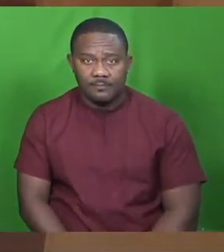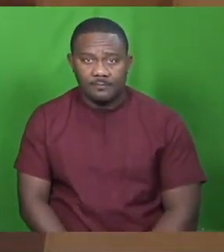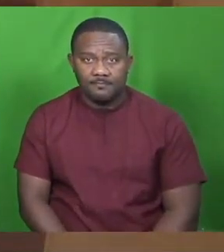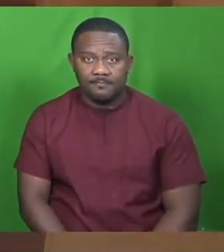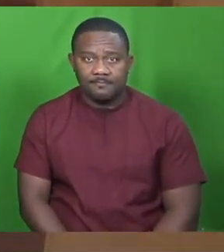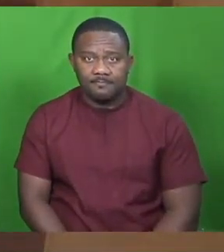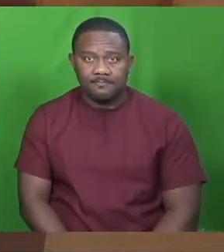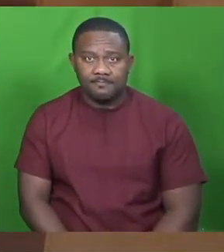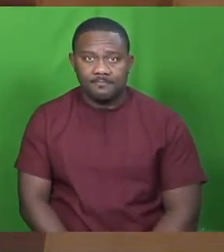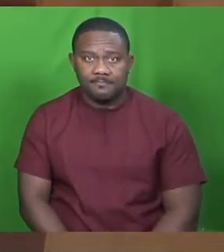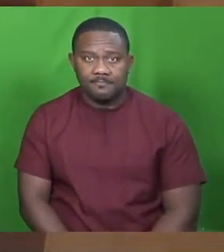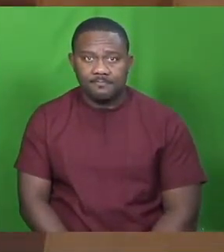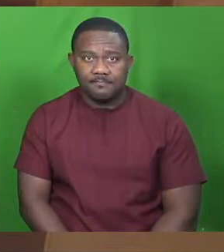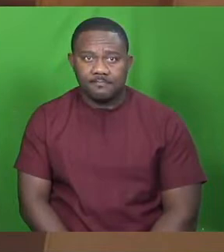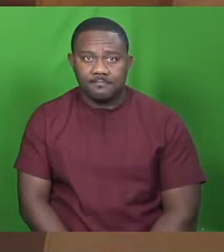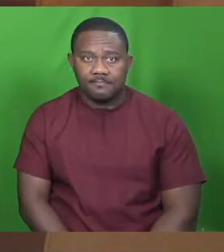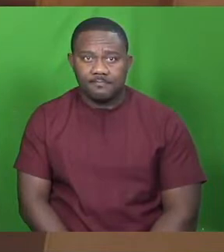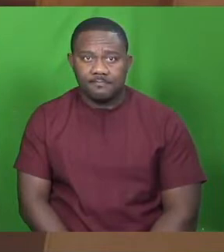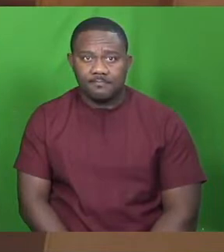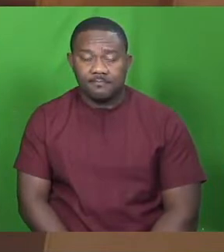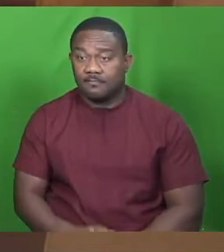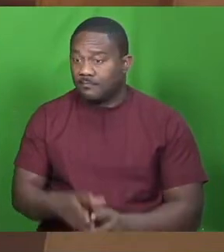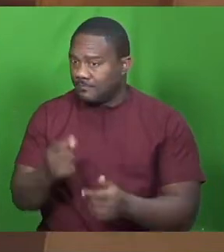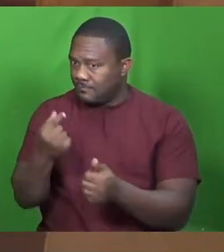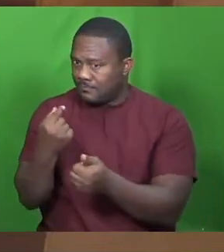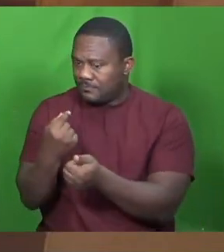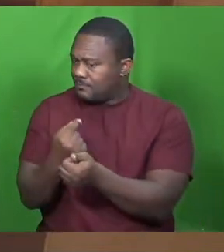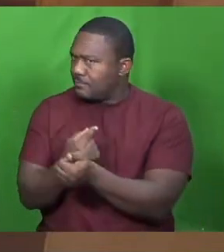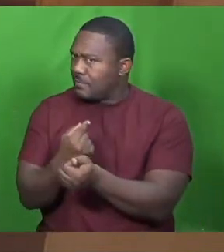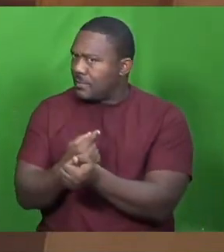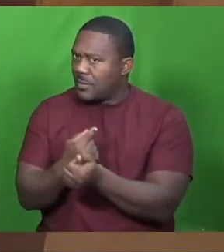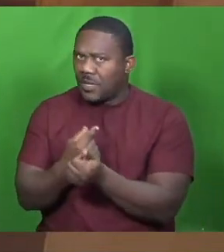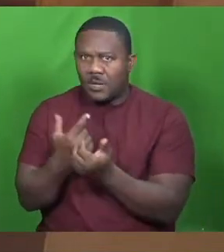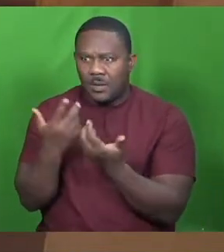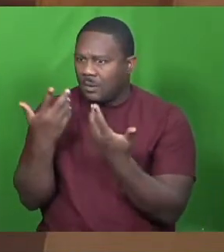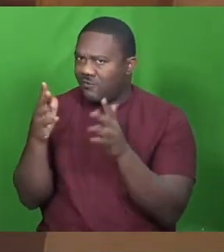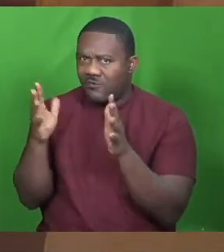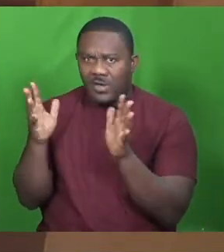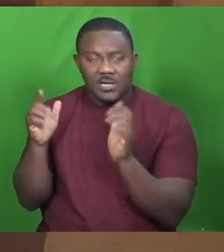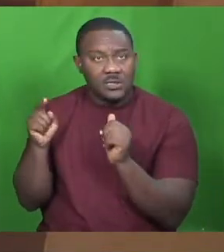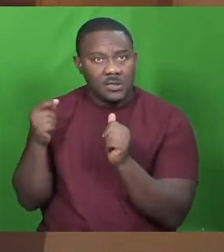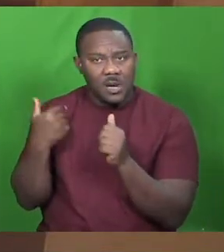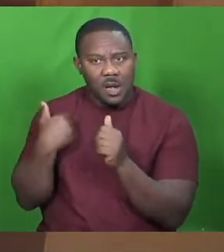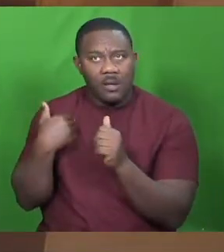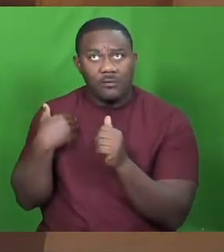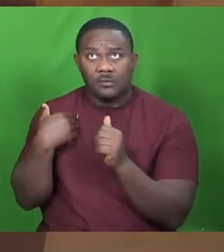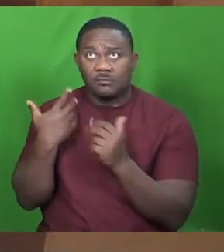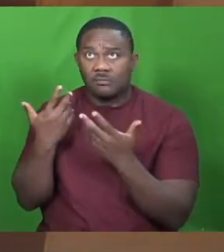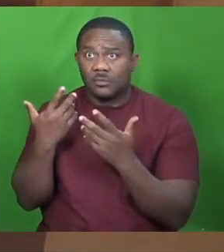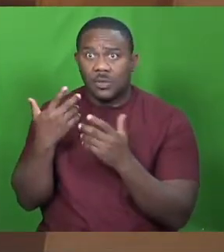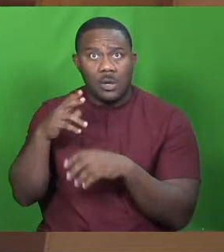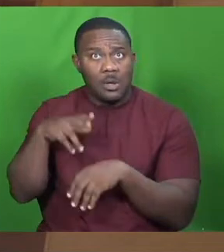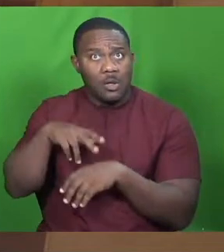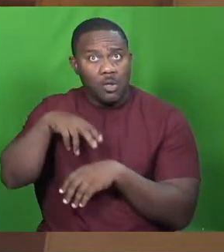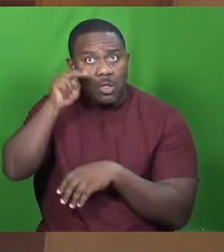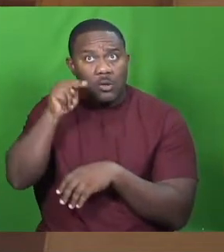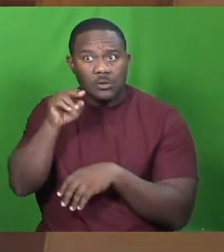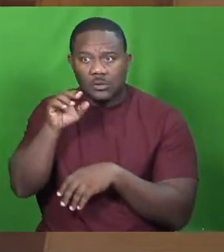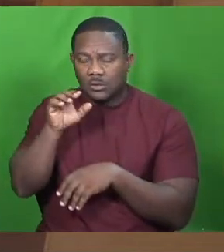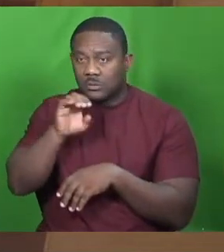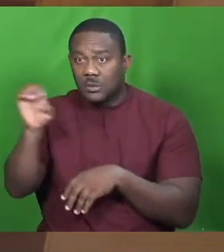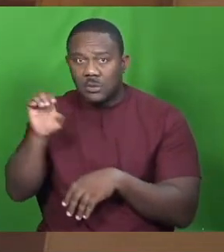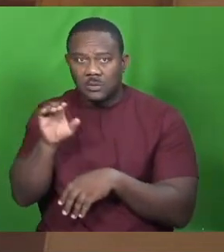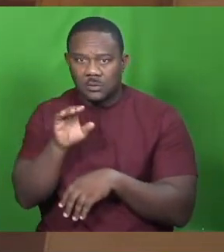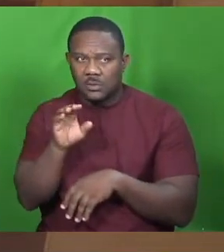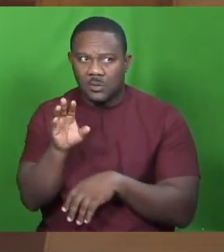Speaker, Ghana has cross-border disputes with all three neighboring countries who have already